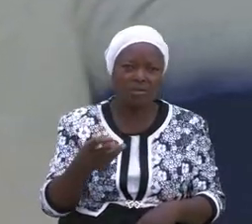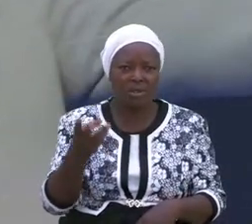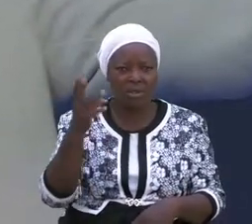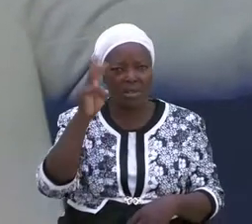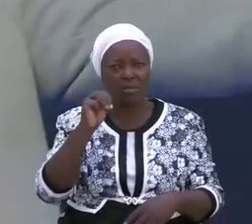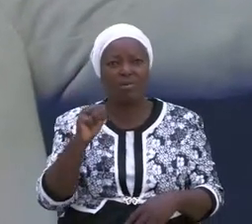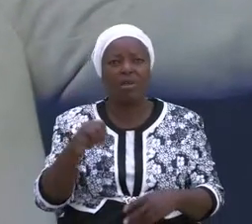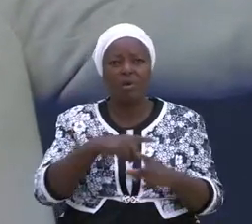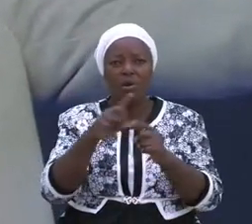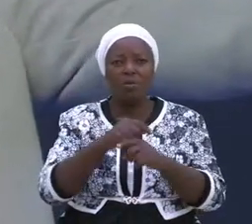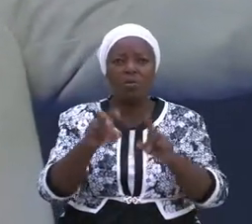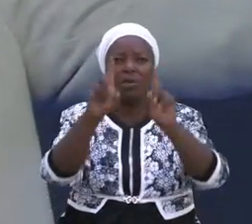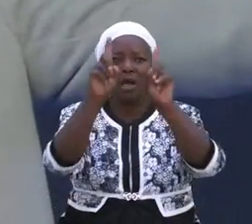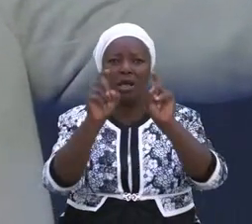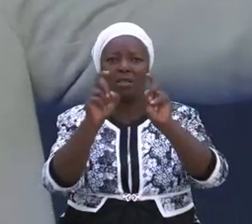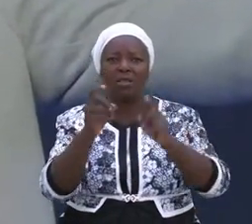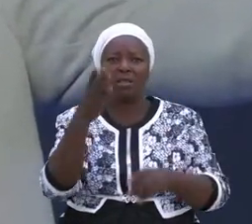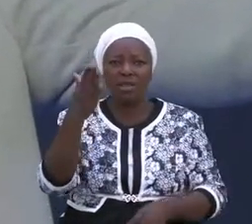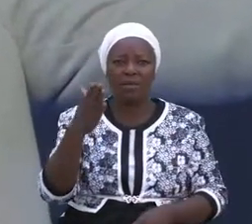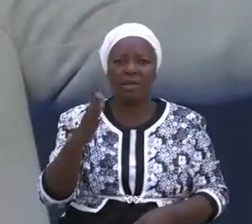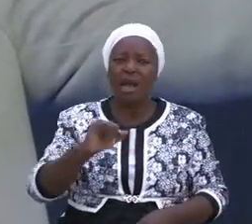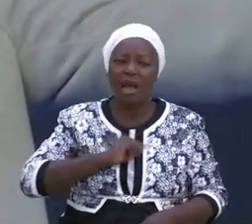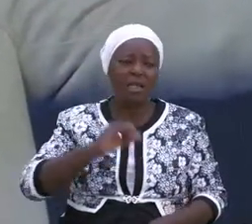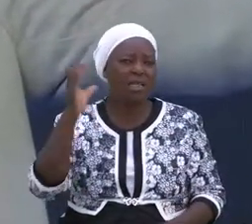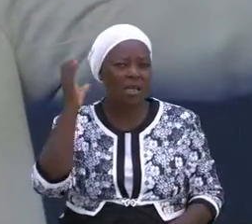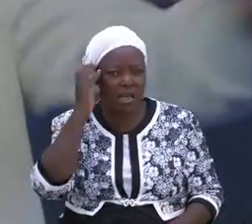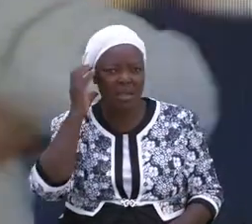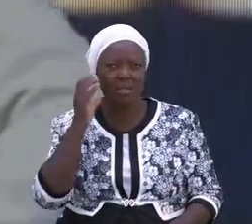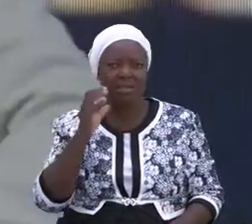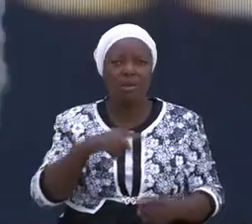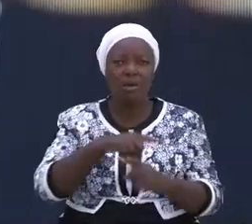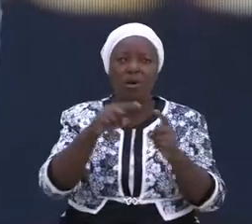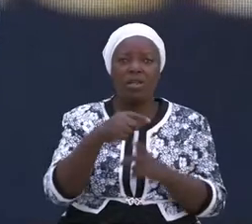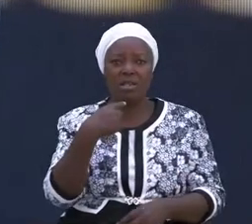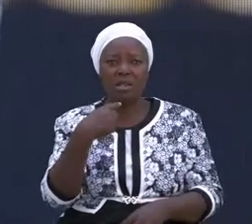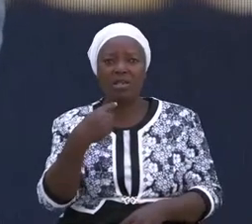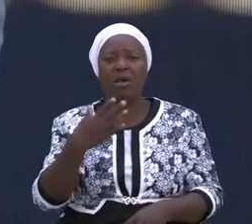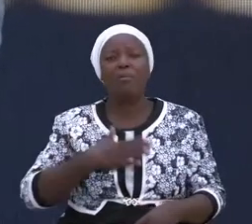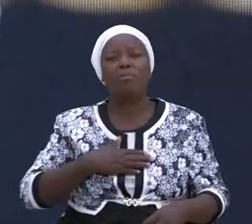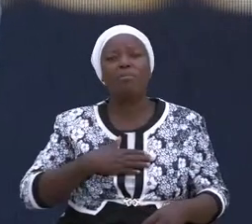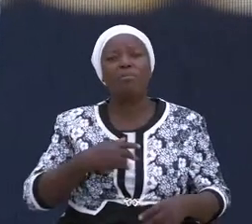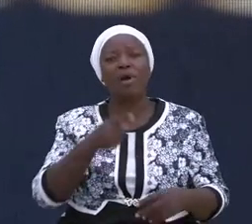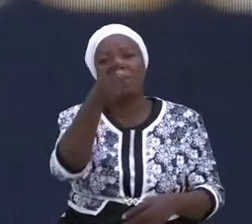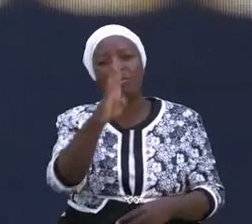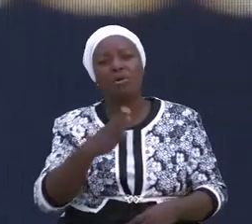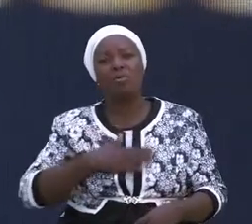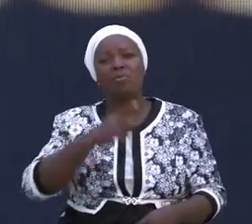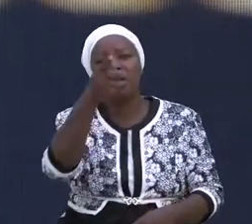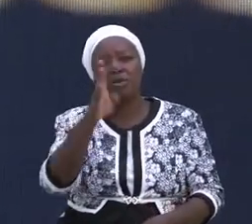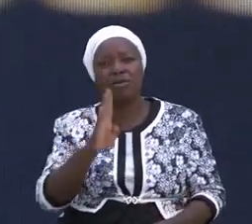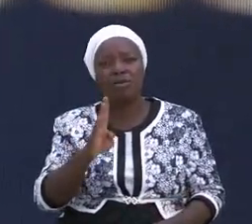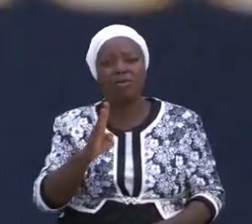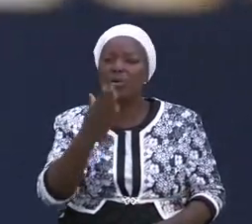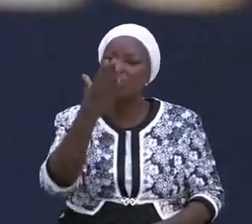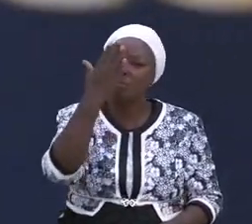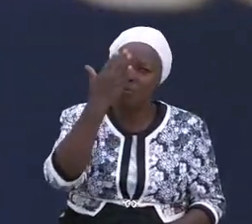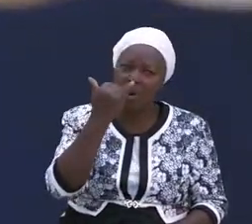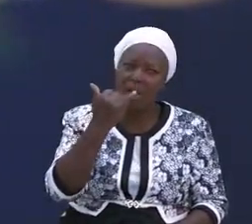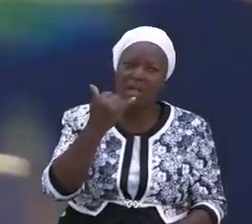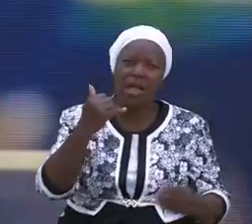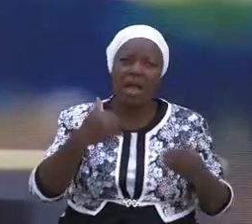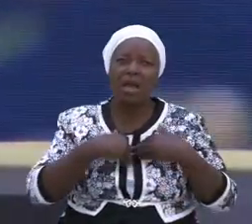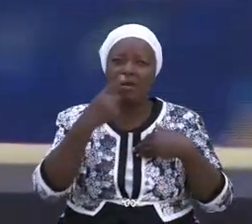hanging there. I heard when he said, my God, why hast